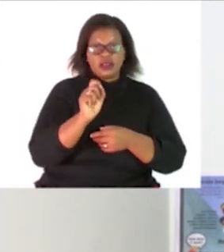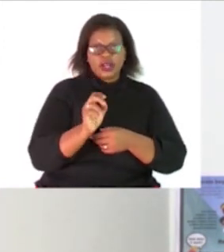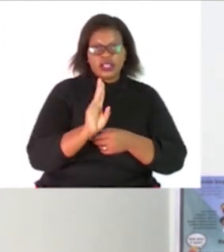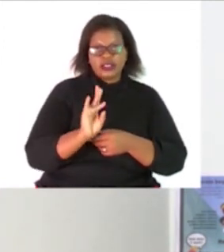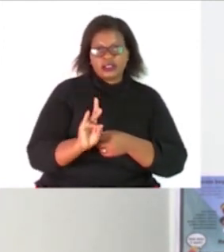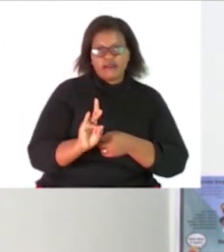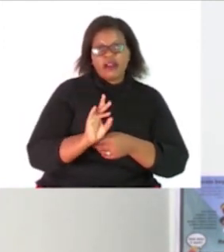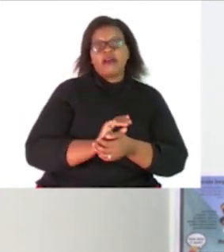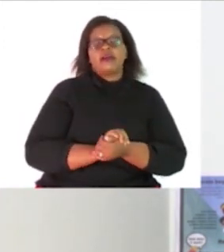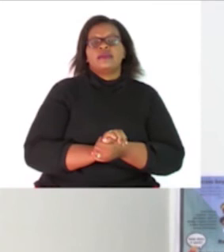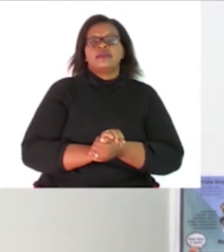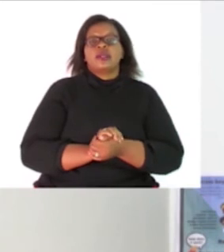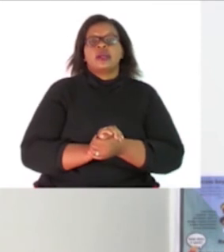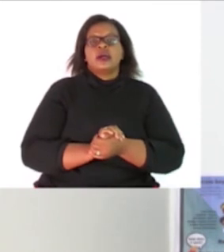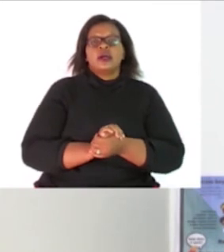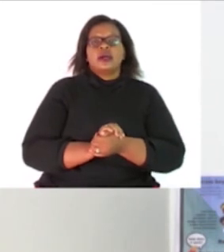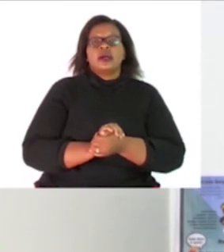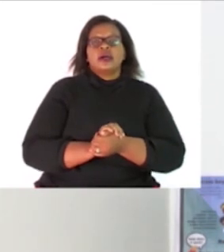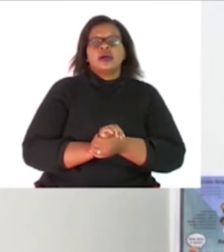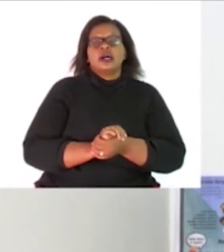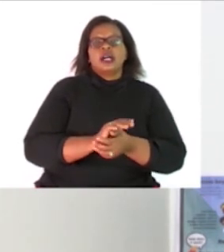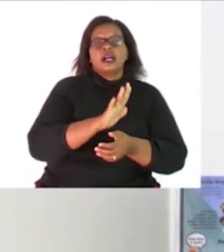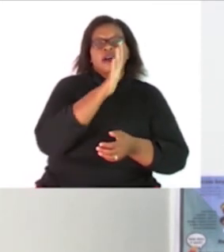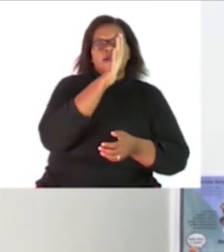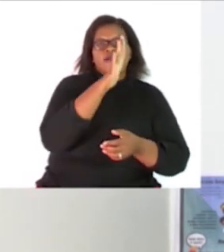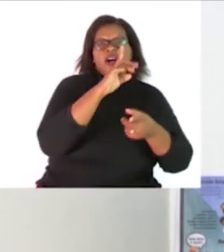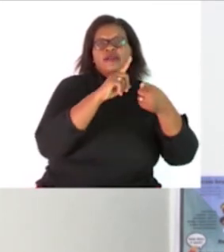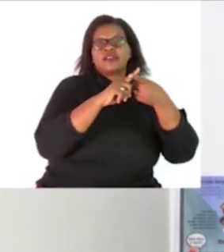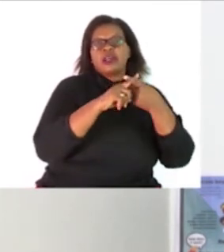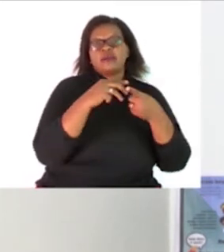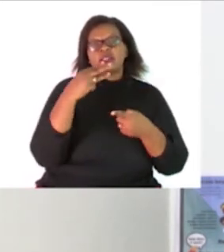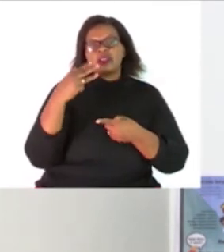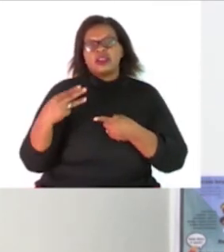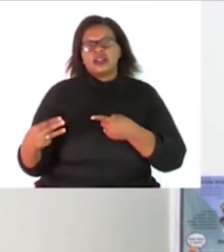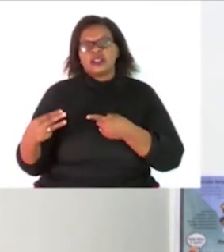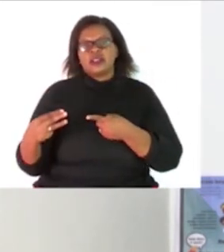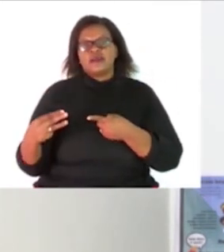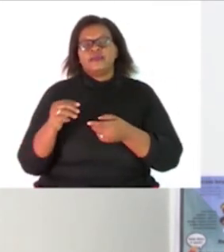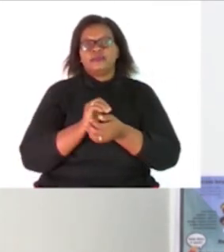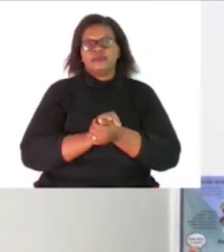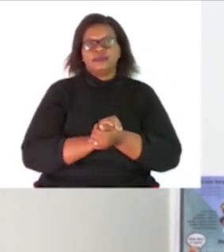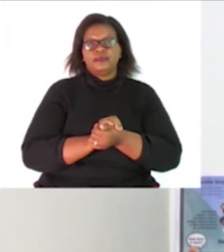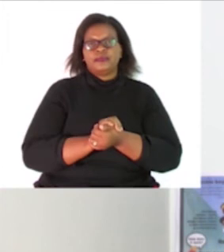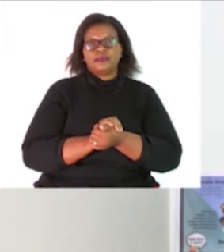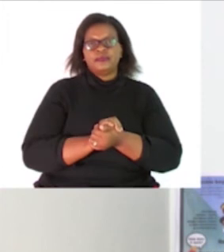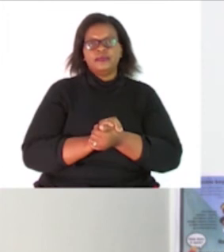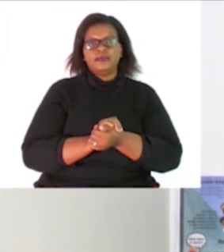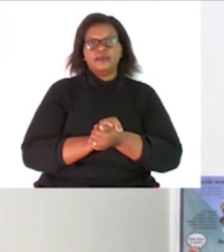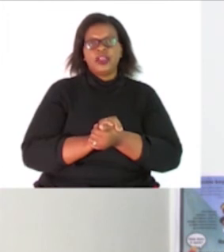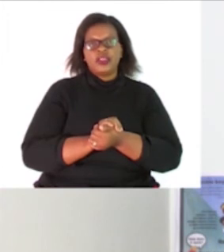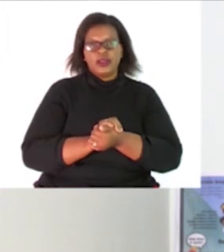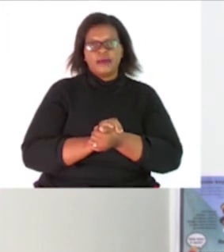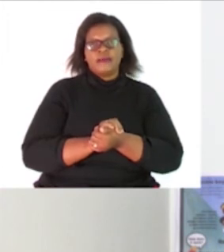We write our answer, which is 7. Good. Next step is 5